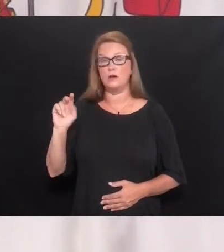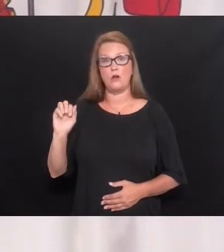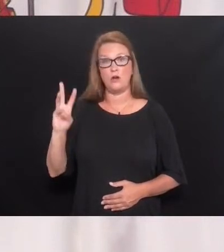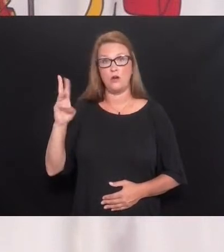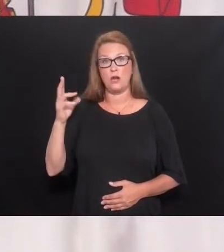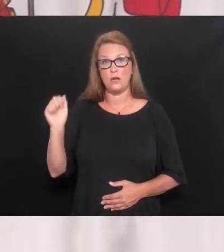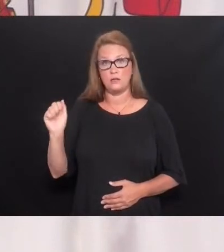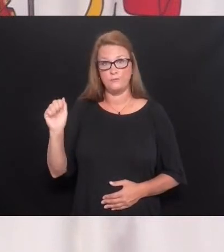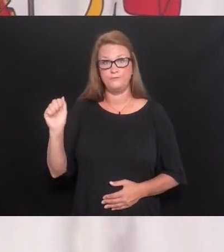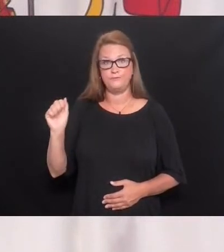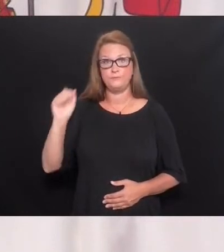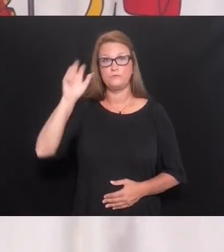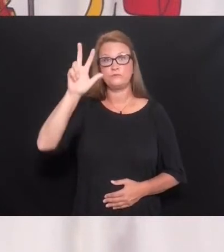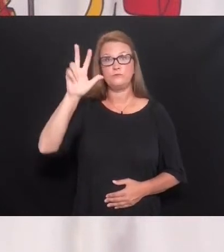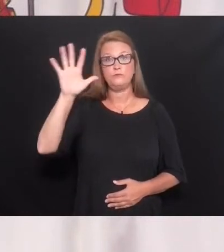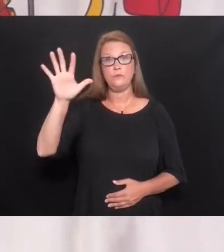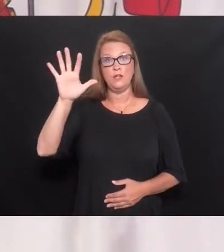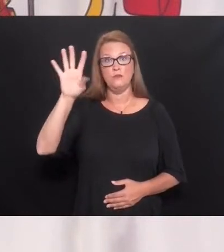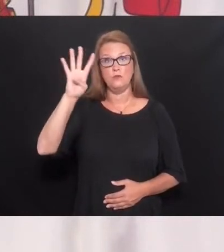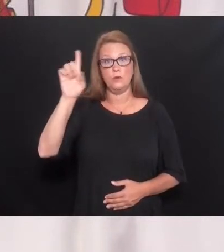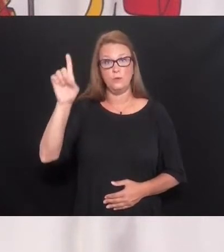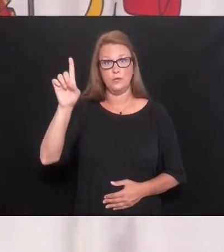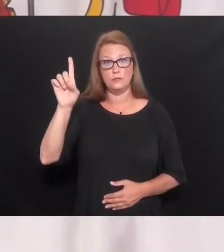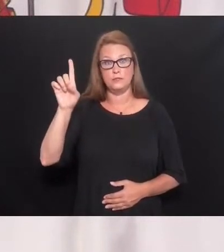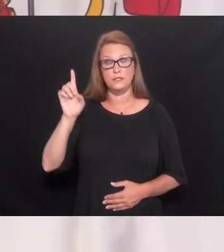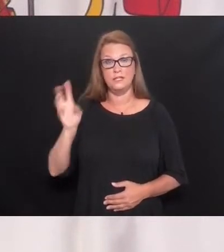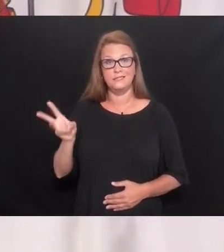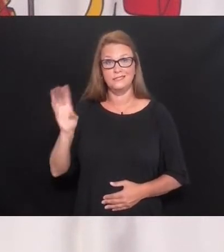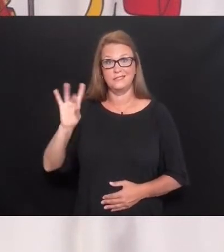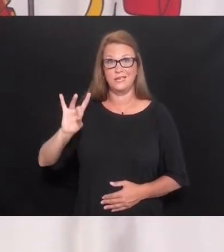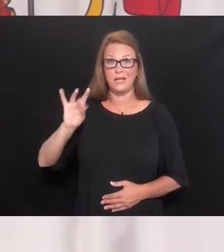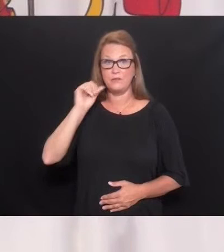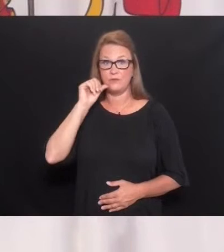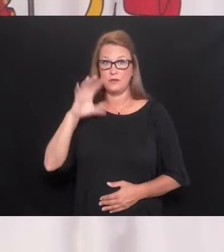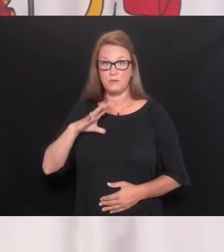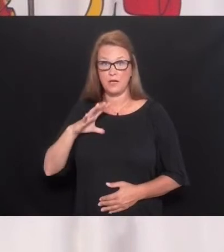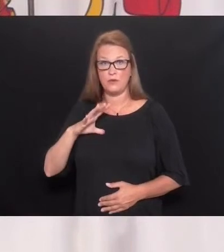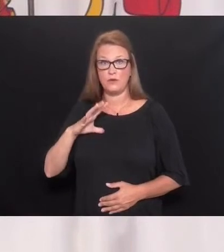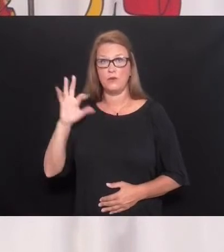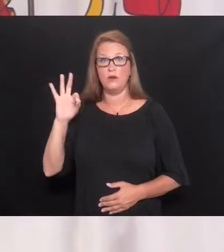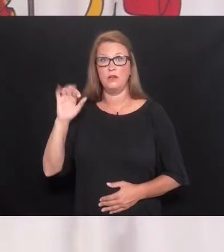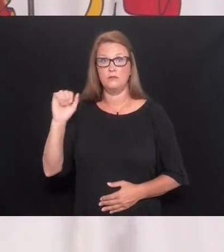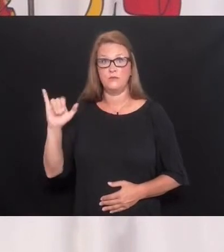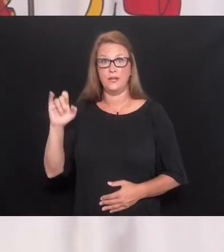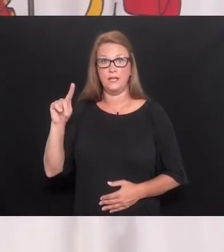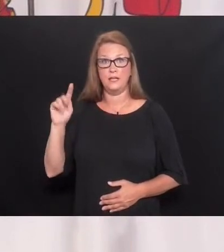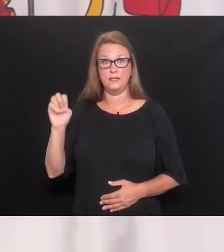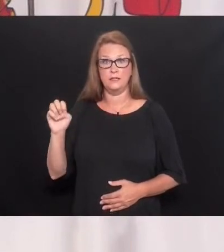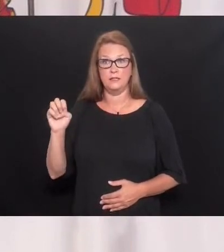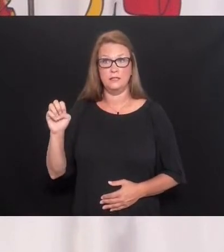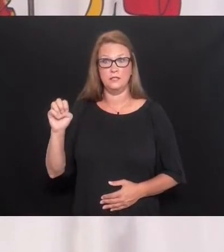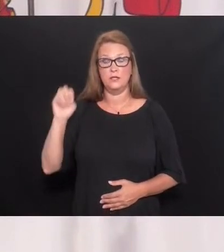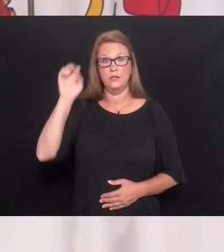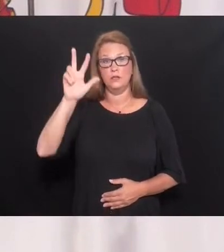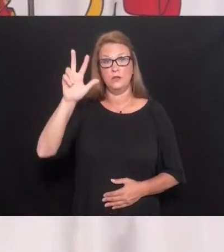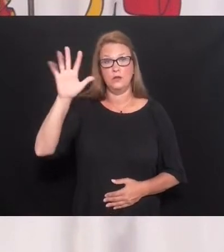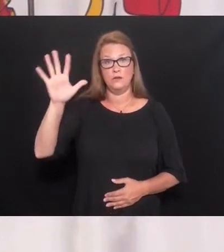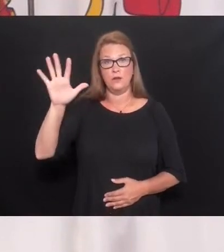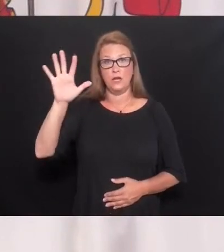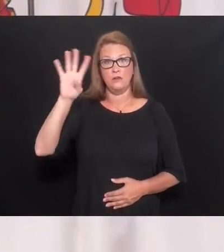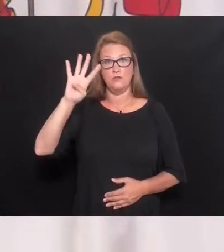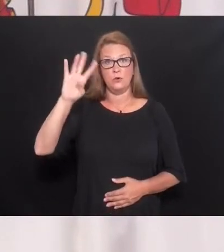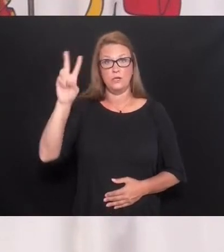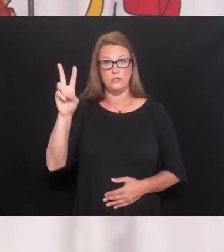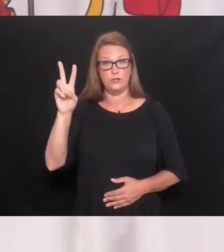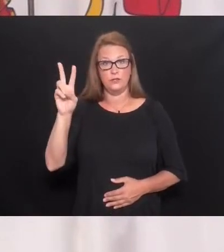The 3,541st death is a 68-year-old female from Fayette County. The